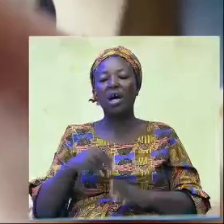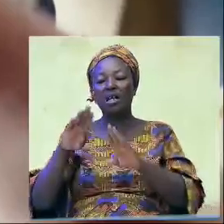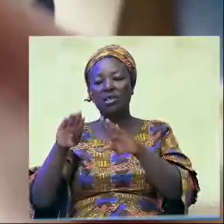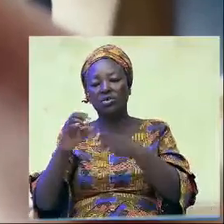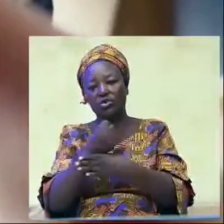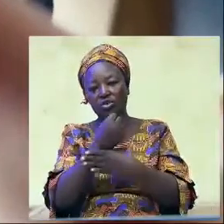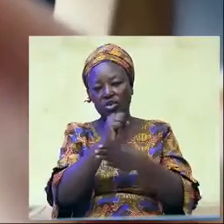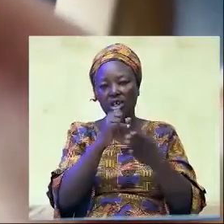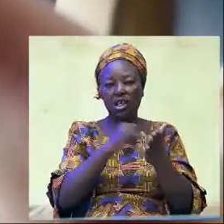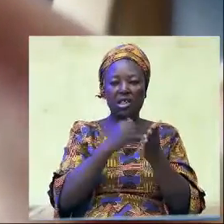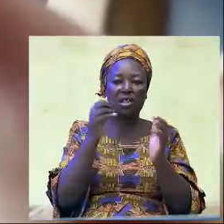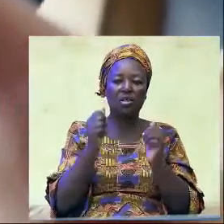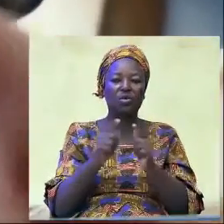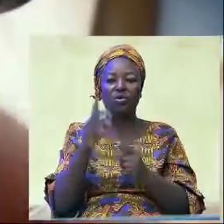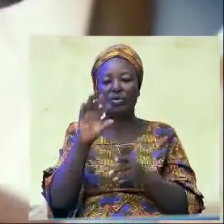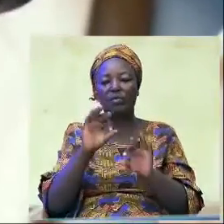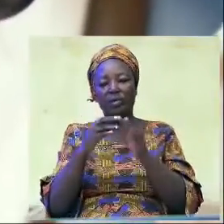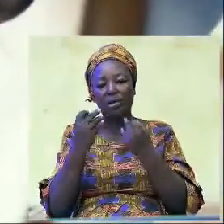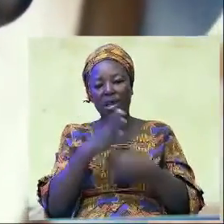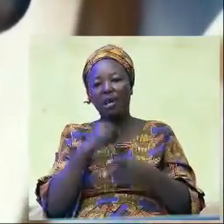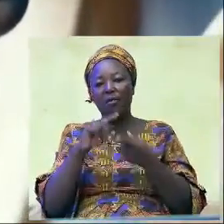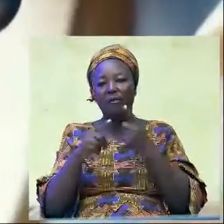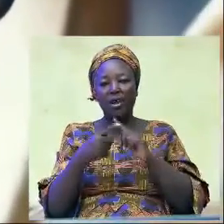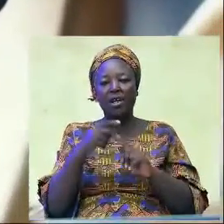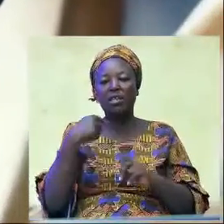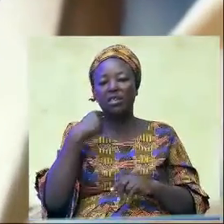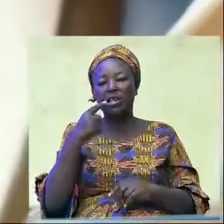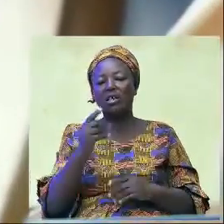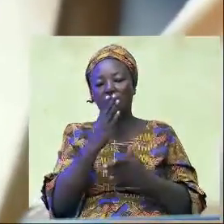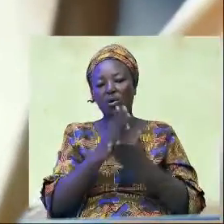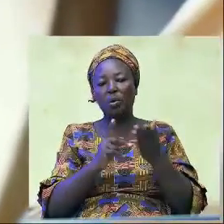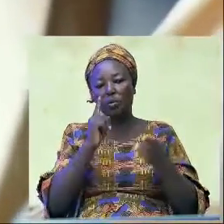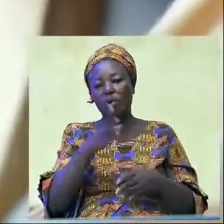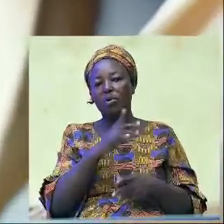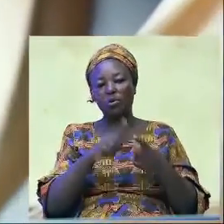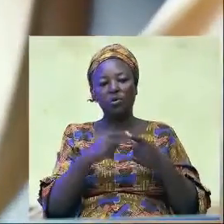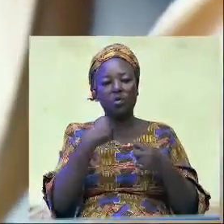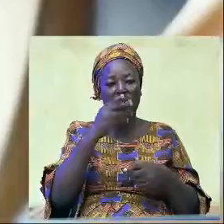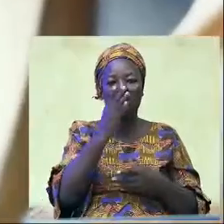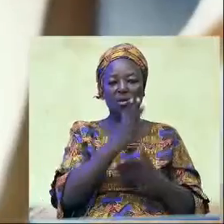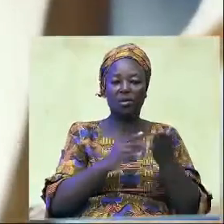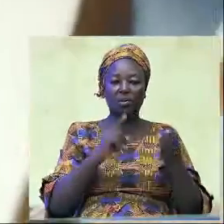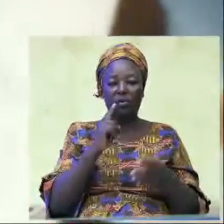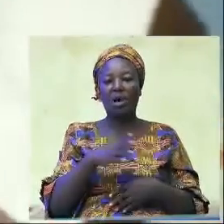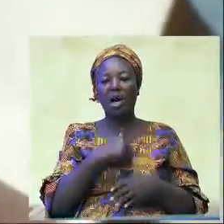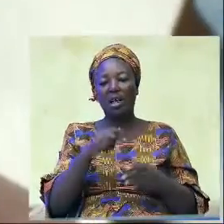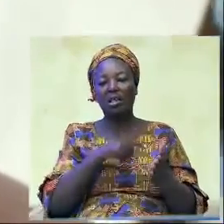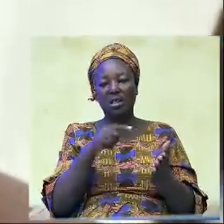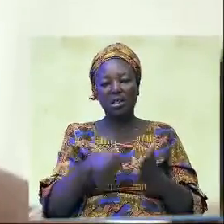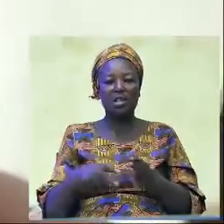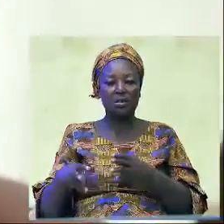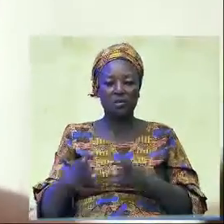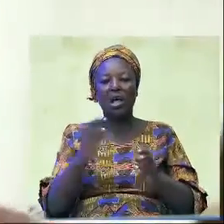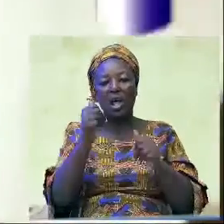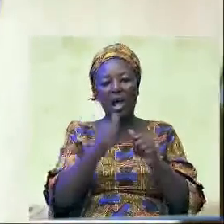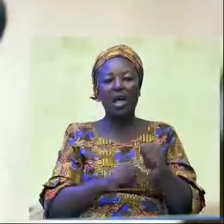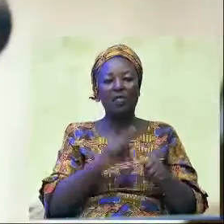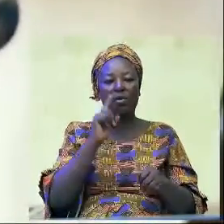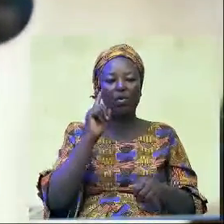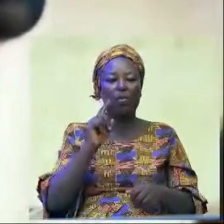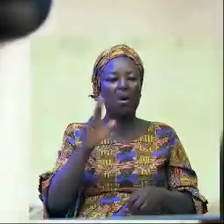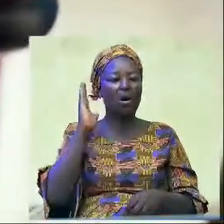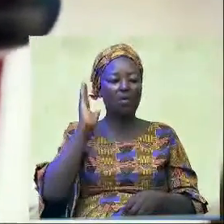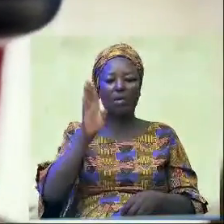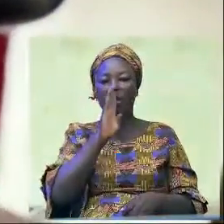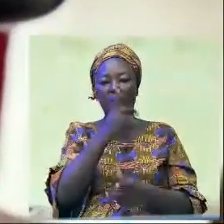hear this alone. Spread it to your family and friends. Tell someone to tell someone.